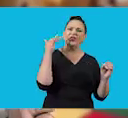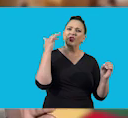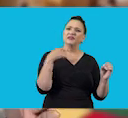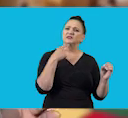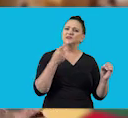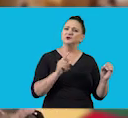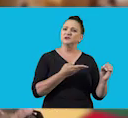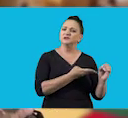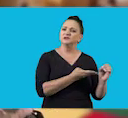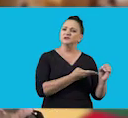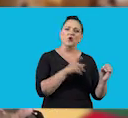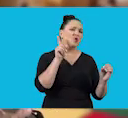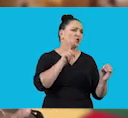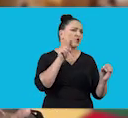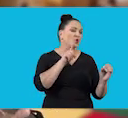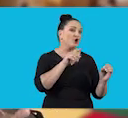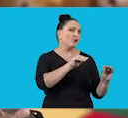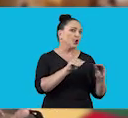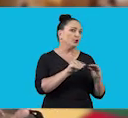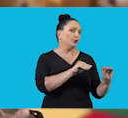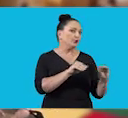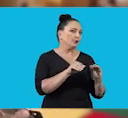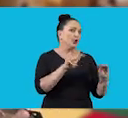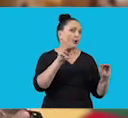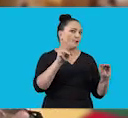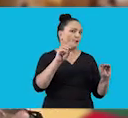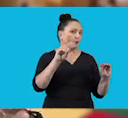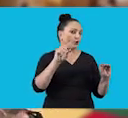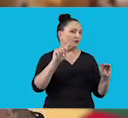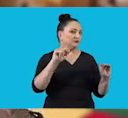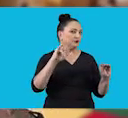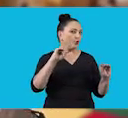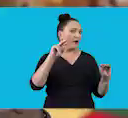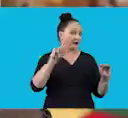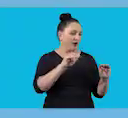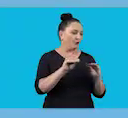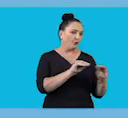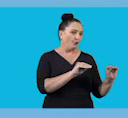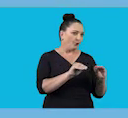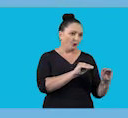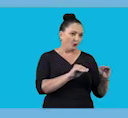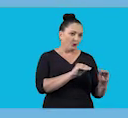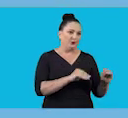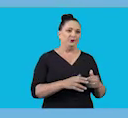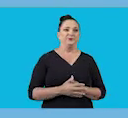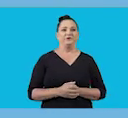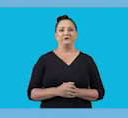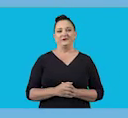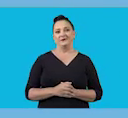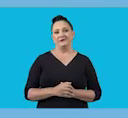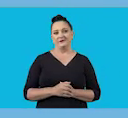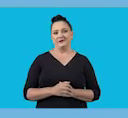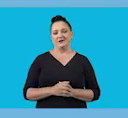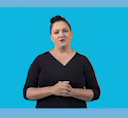of matter theory tells us that the particles are always in a constant motion. So therefore, this